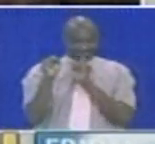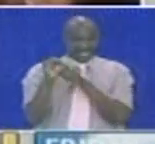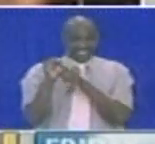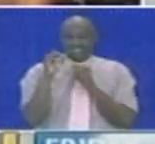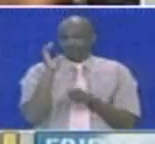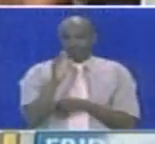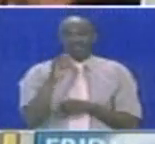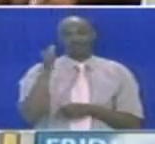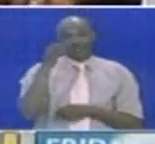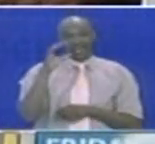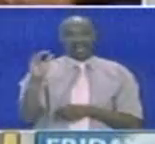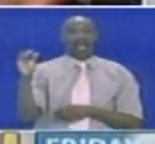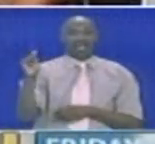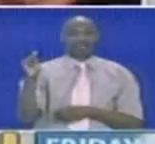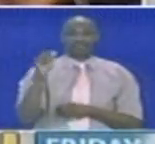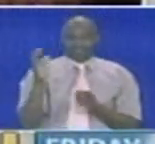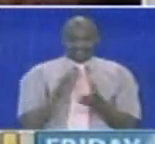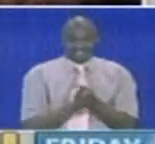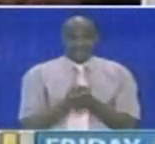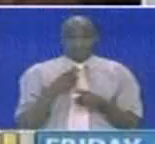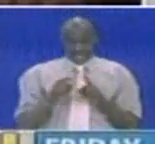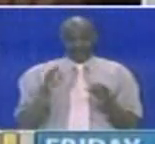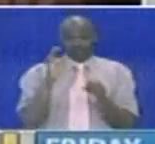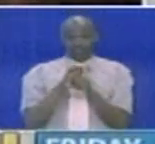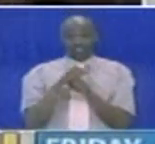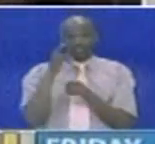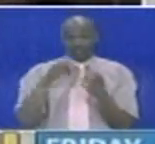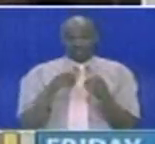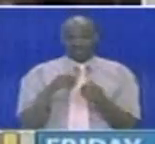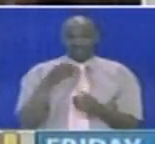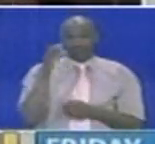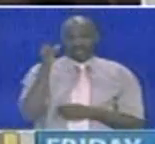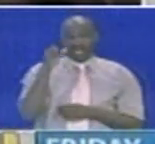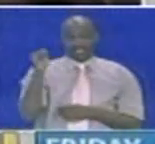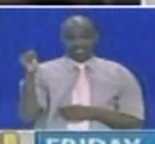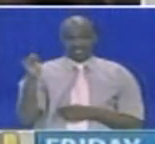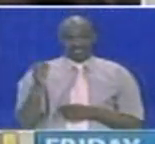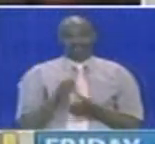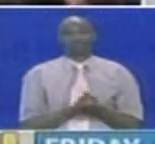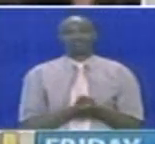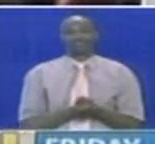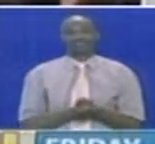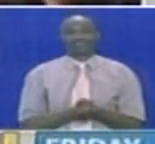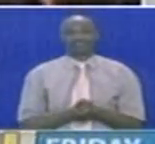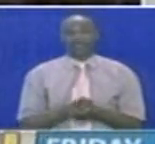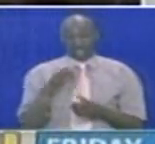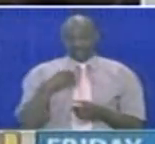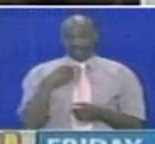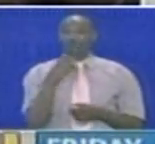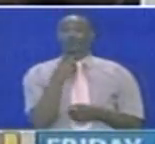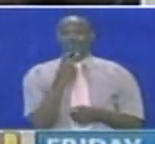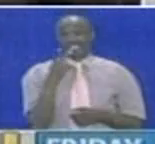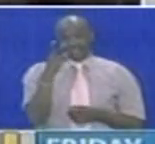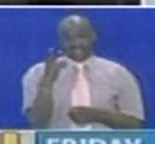fracas. That is the singular form. Okay. But the plural form is fracas, fracas. Okay. Now we have a voiced